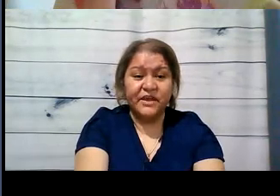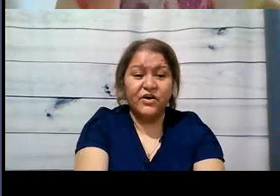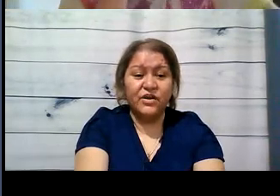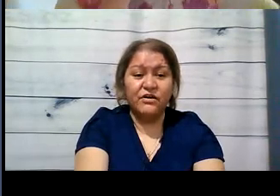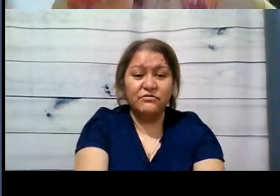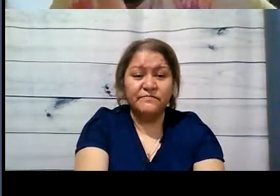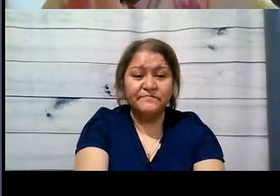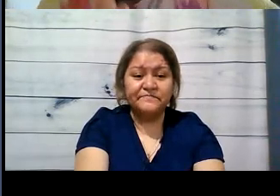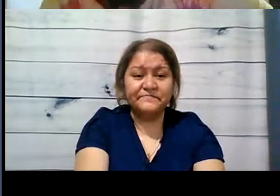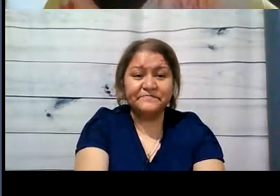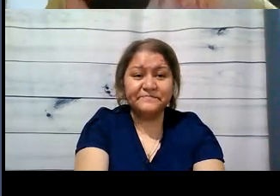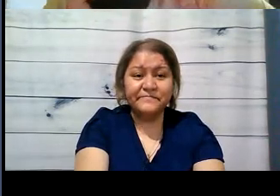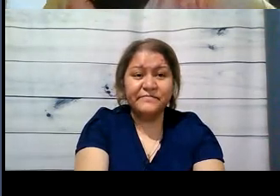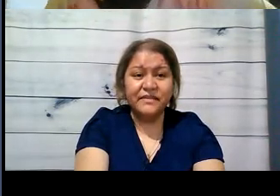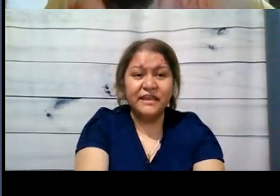Oh no.